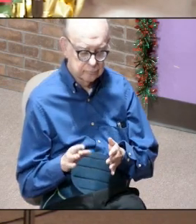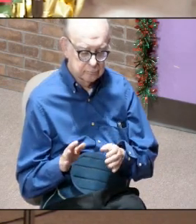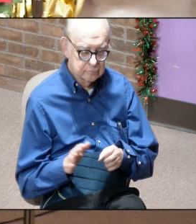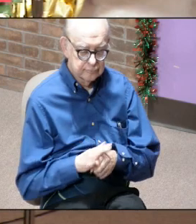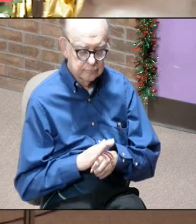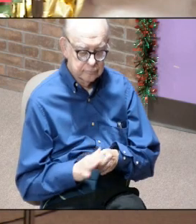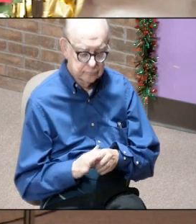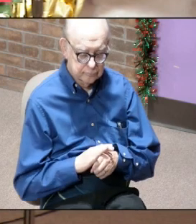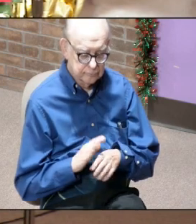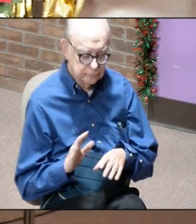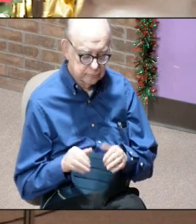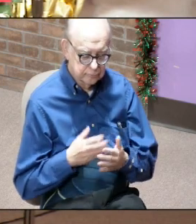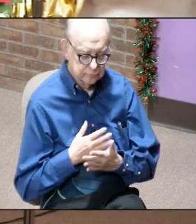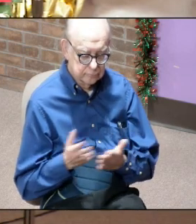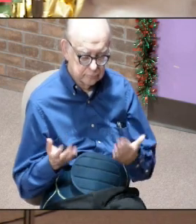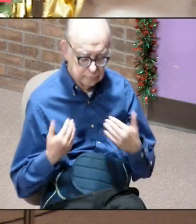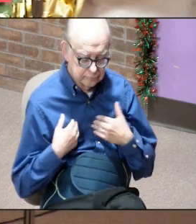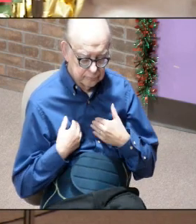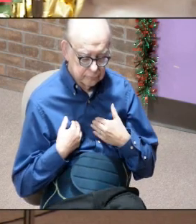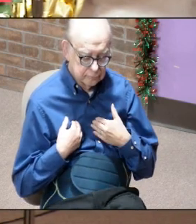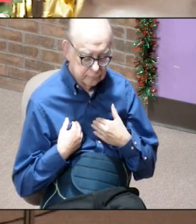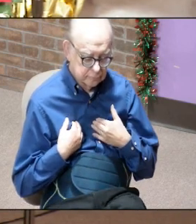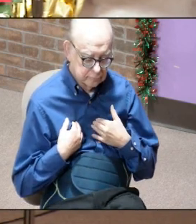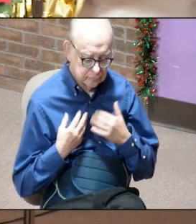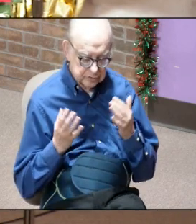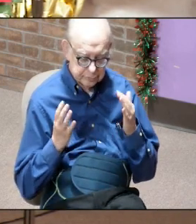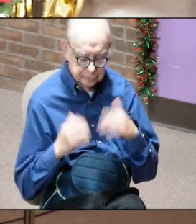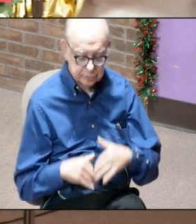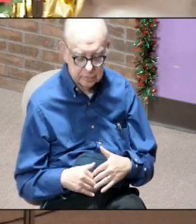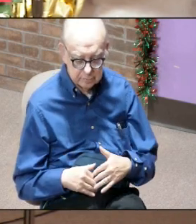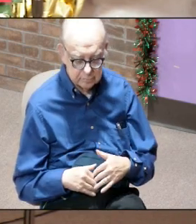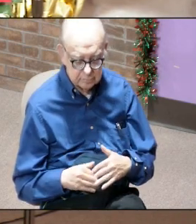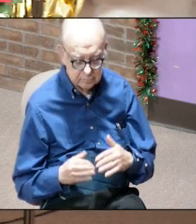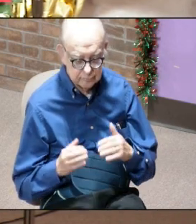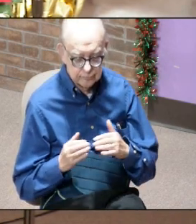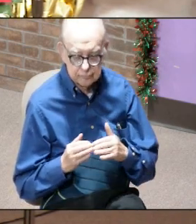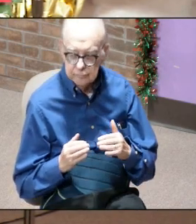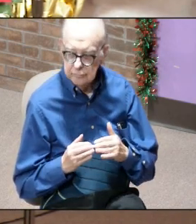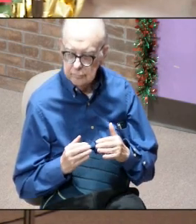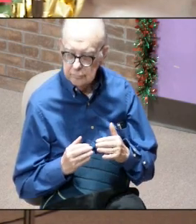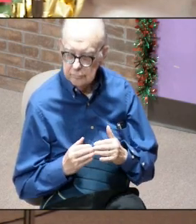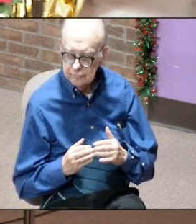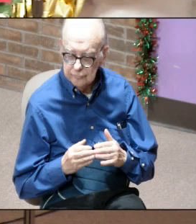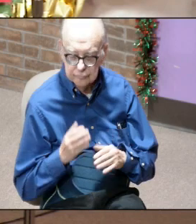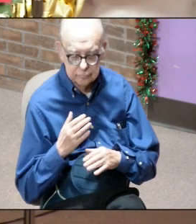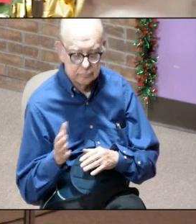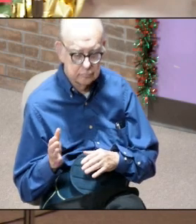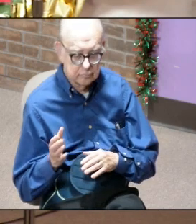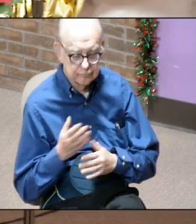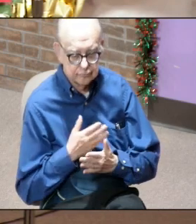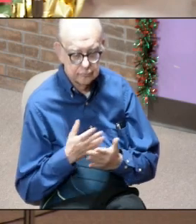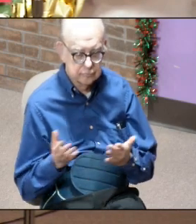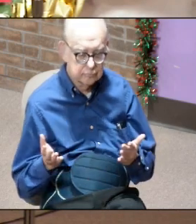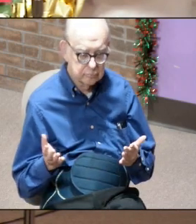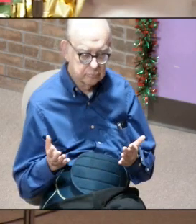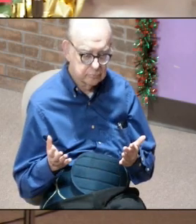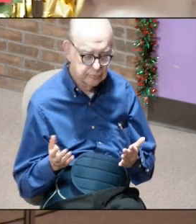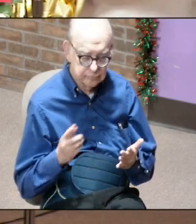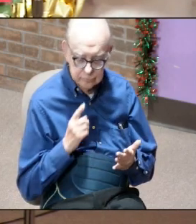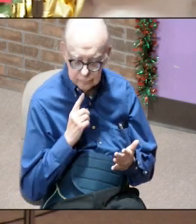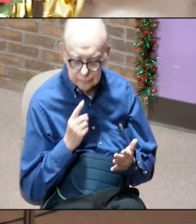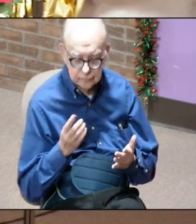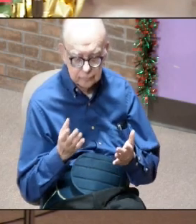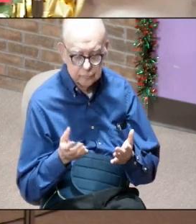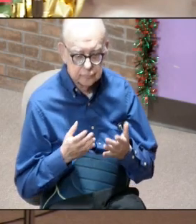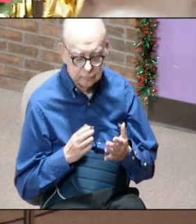whole creation has been groaning. Even the trees and stuff are